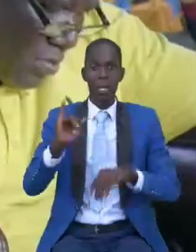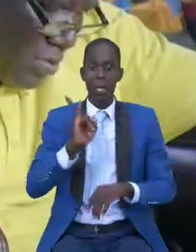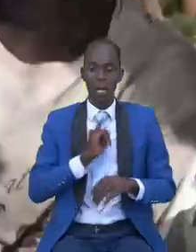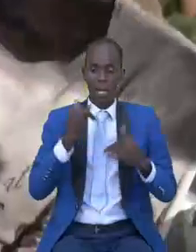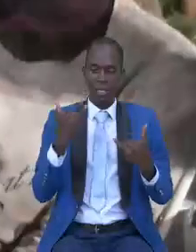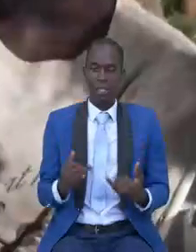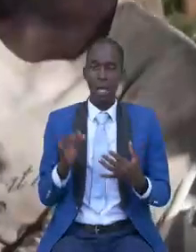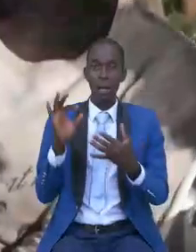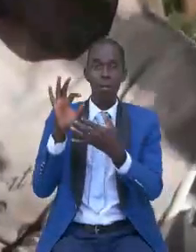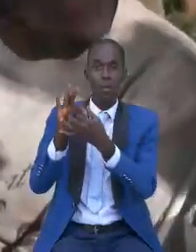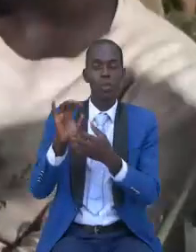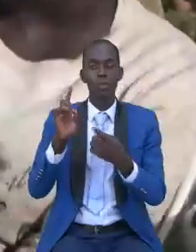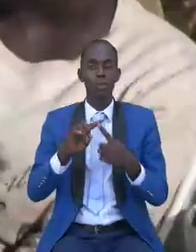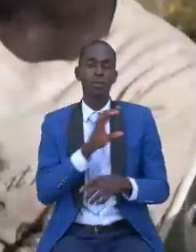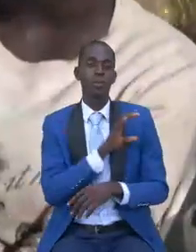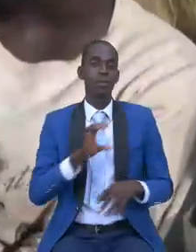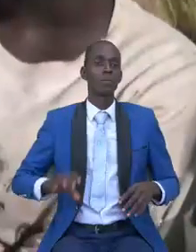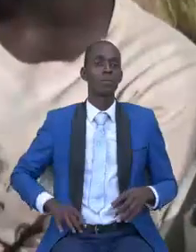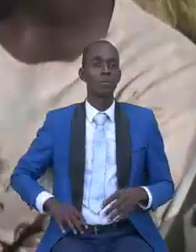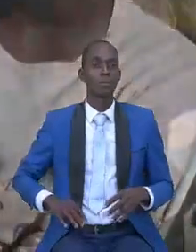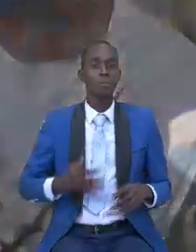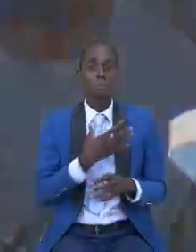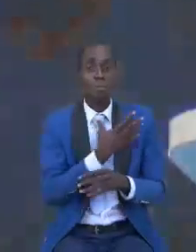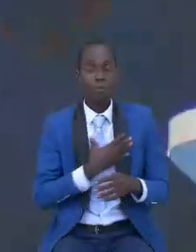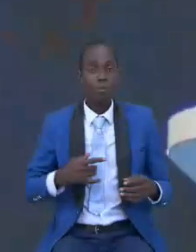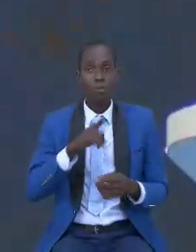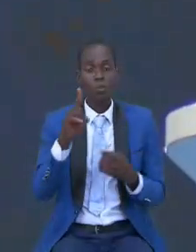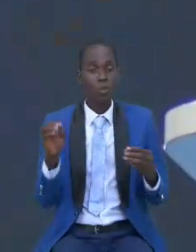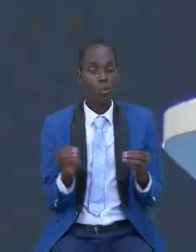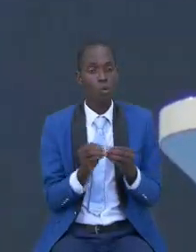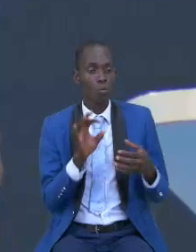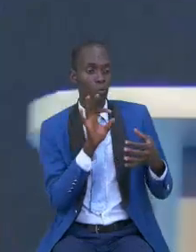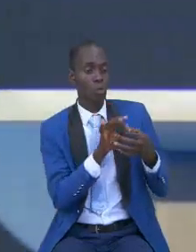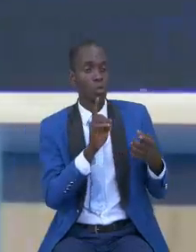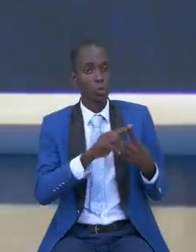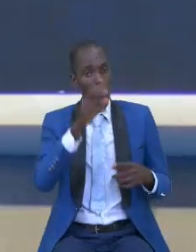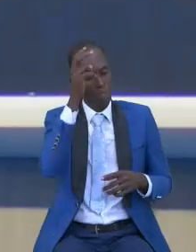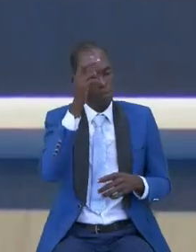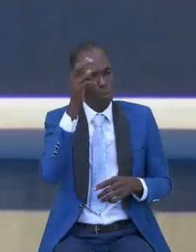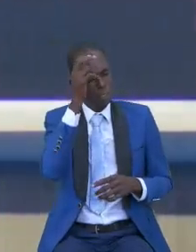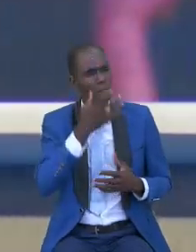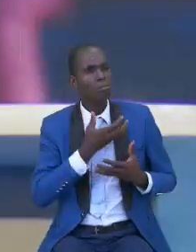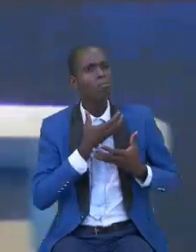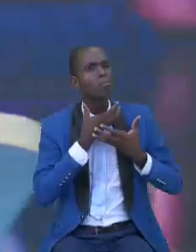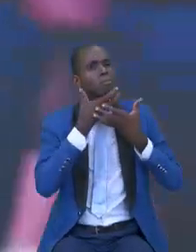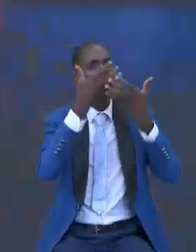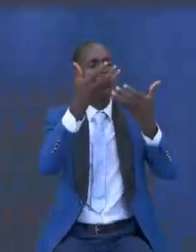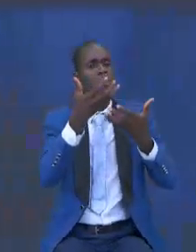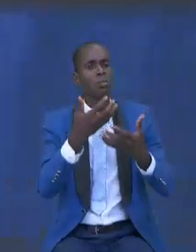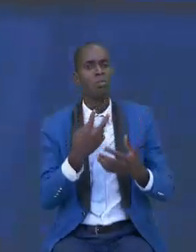to Christ. And when we don't belong to the devil anymore, he might shout, he might, you know, want